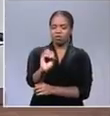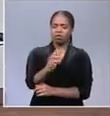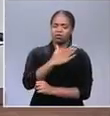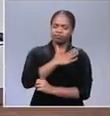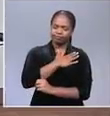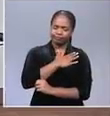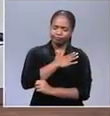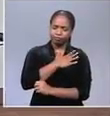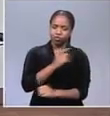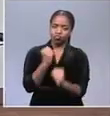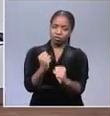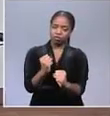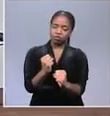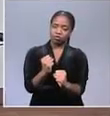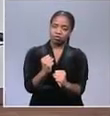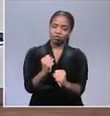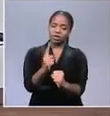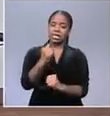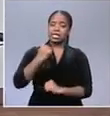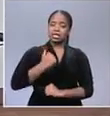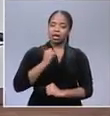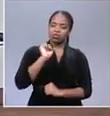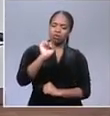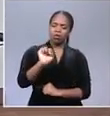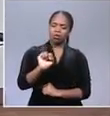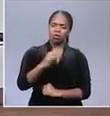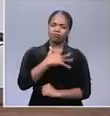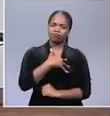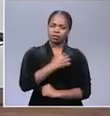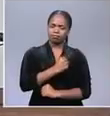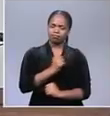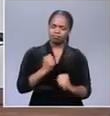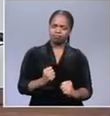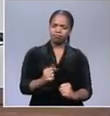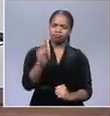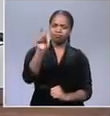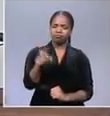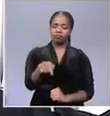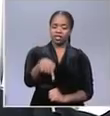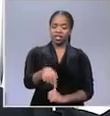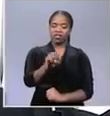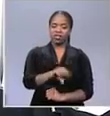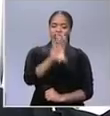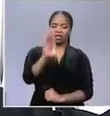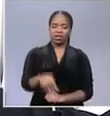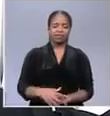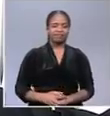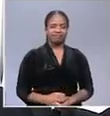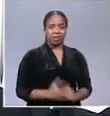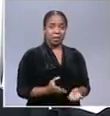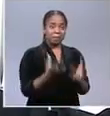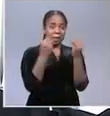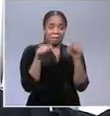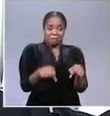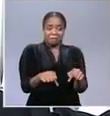you strength. Your son was among the bravest of the brave in our nation. Getting this